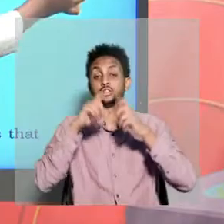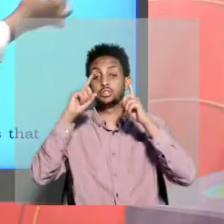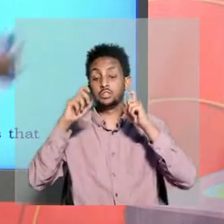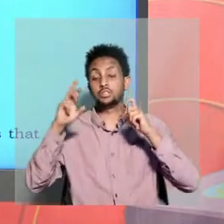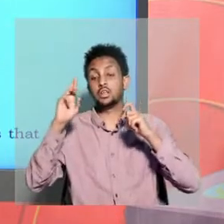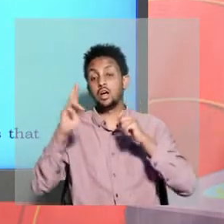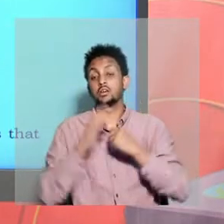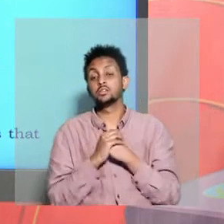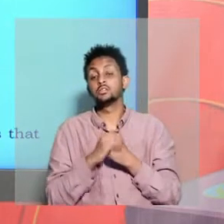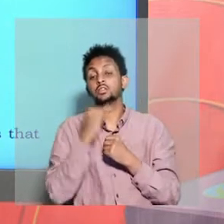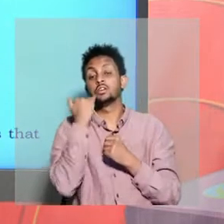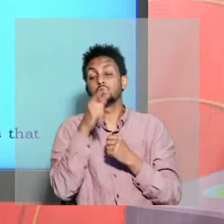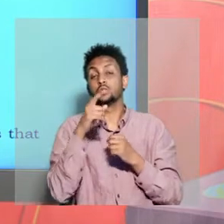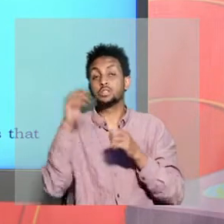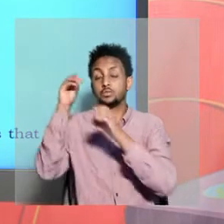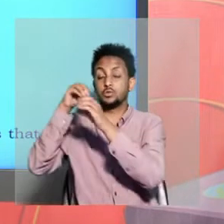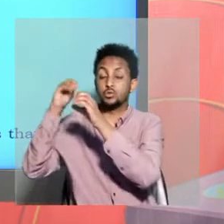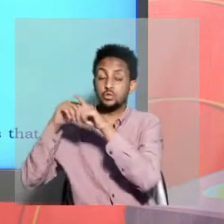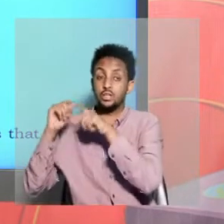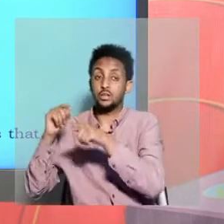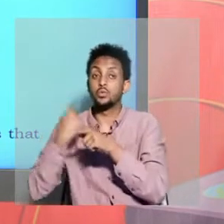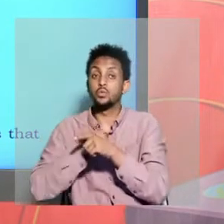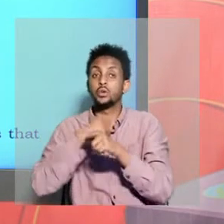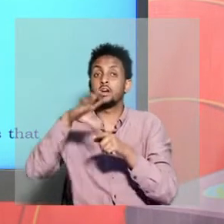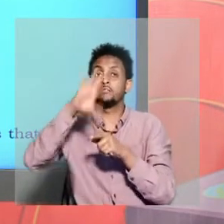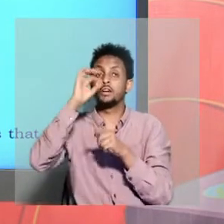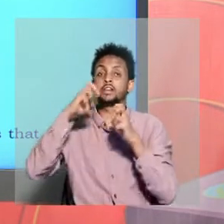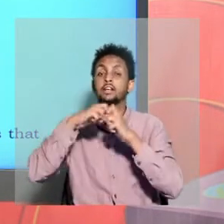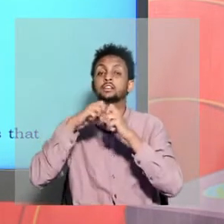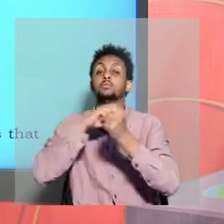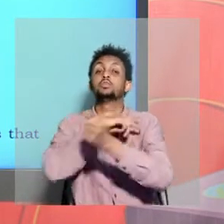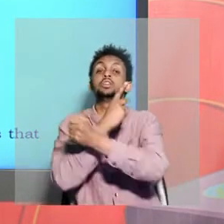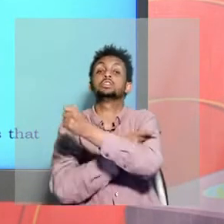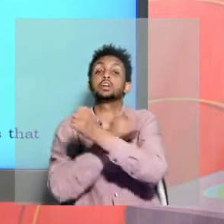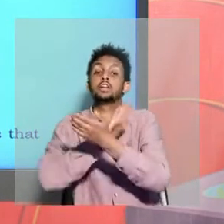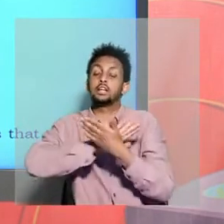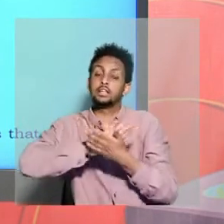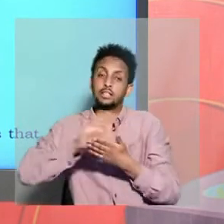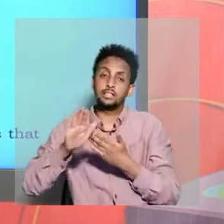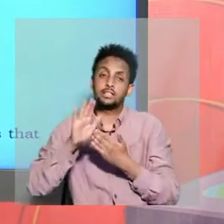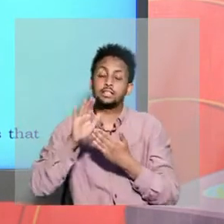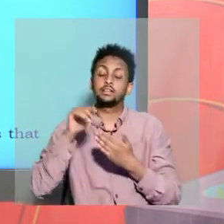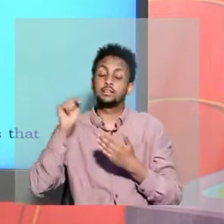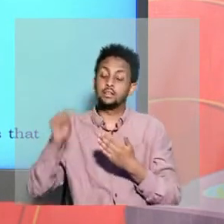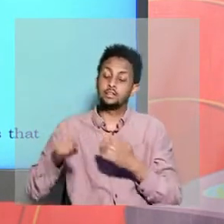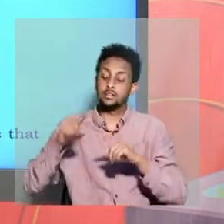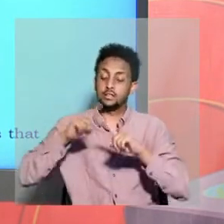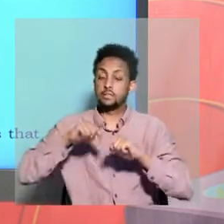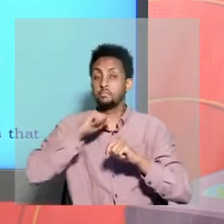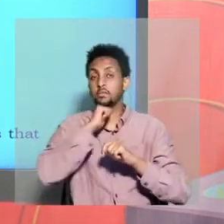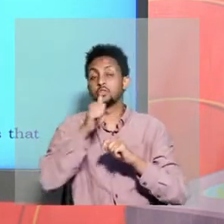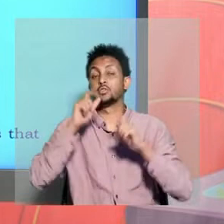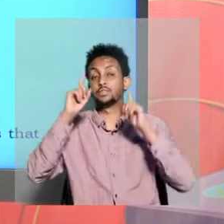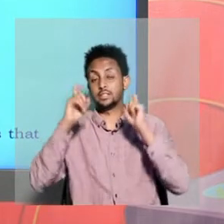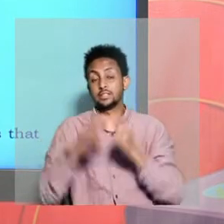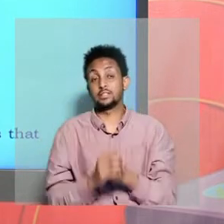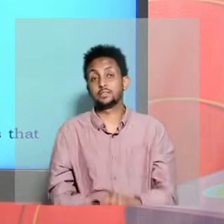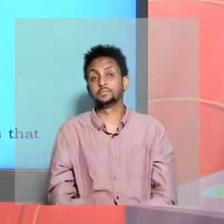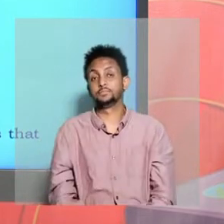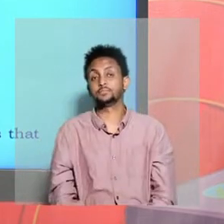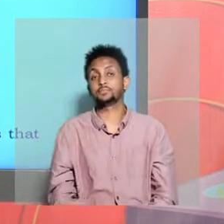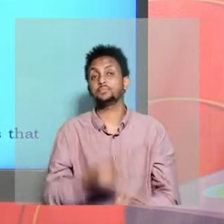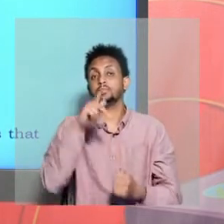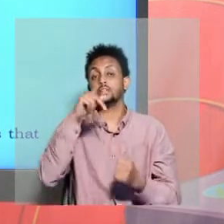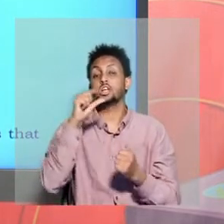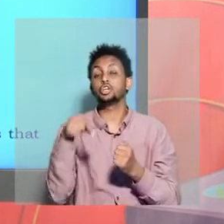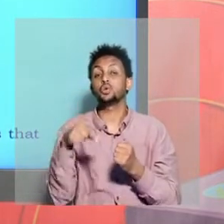over R. If you substitute here, you can find that electrical potential is clearly independent of the test charge,